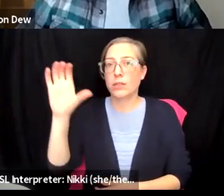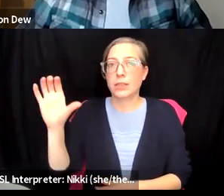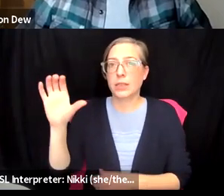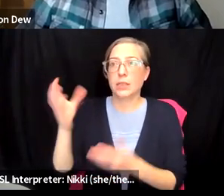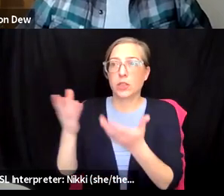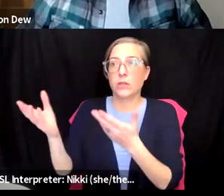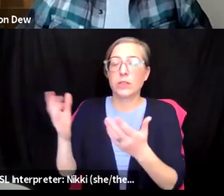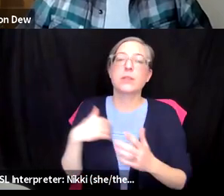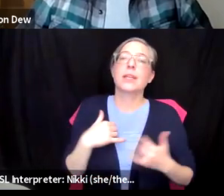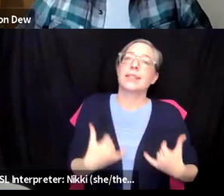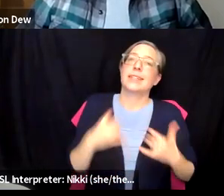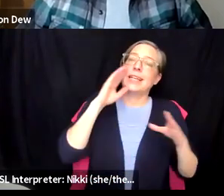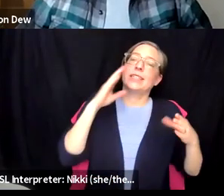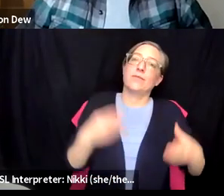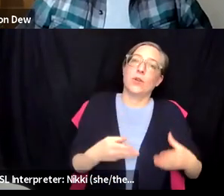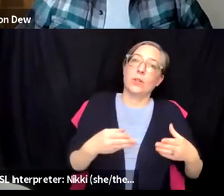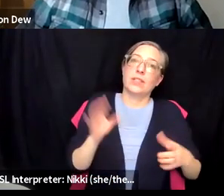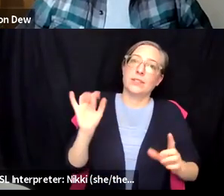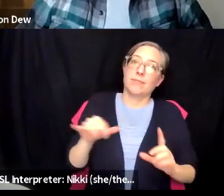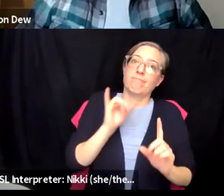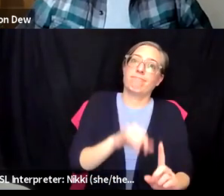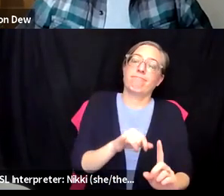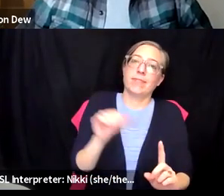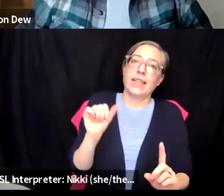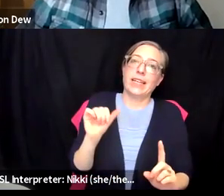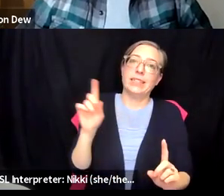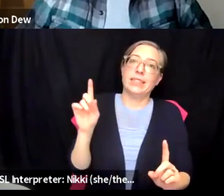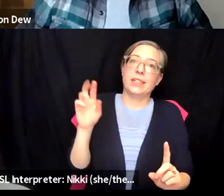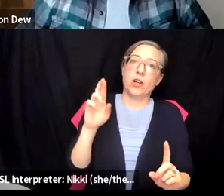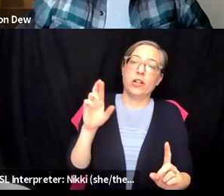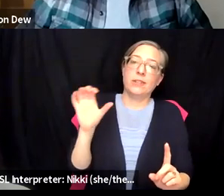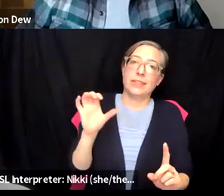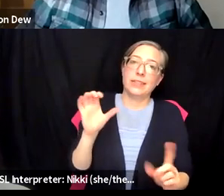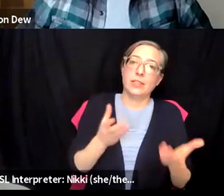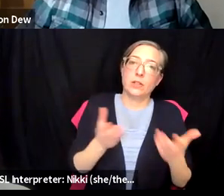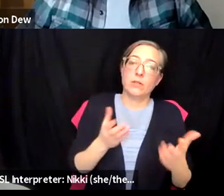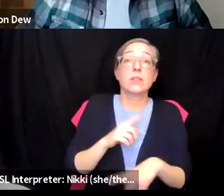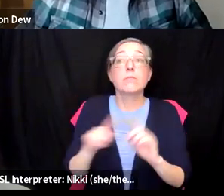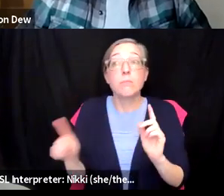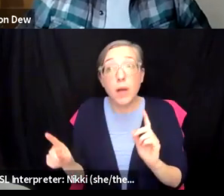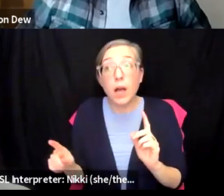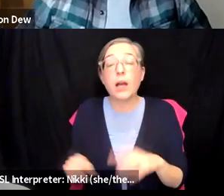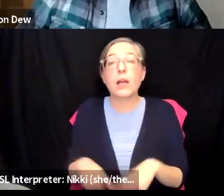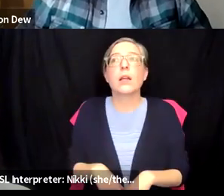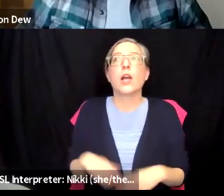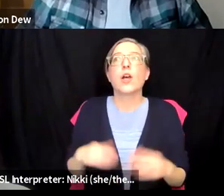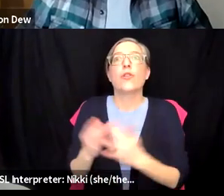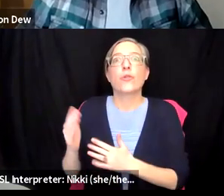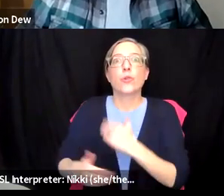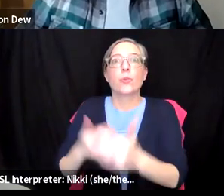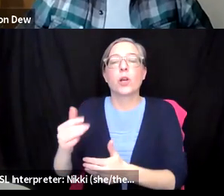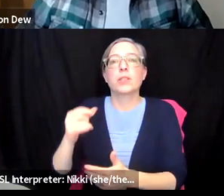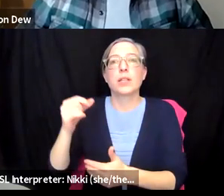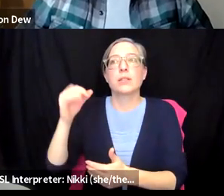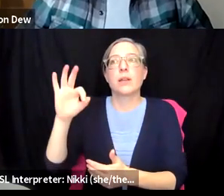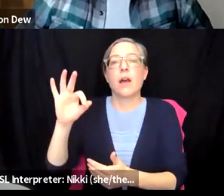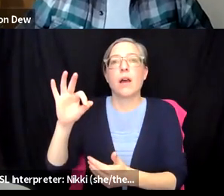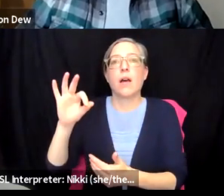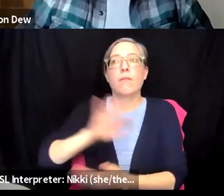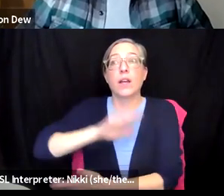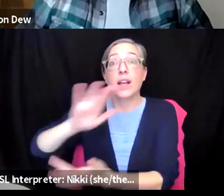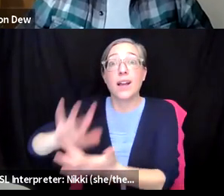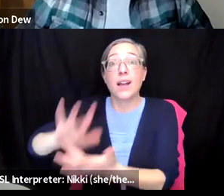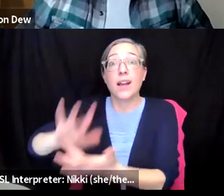ADRC services. However, through that information and referral process, or through the services that are provided